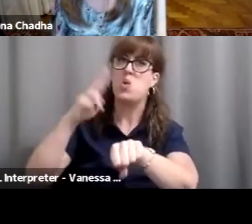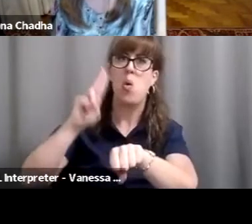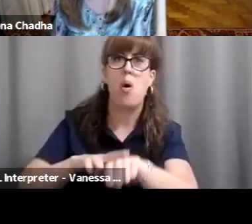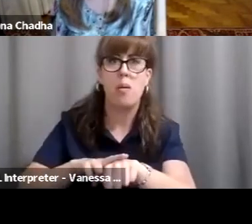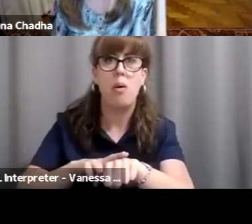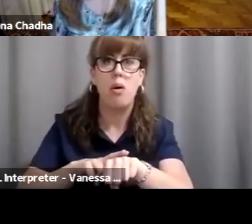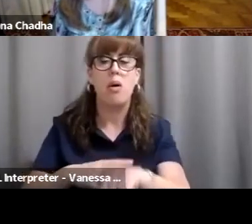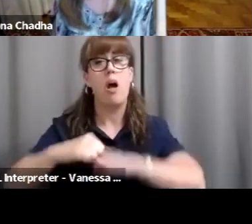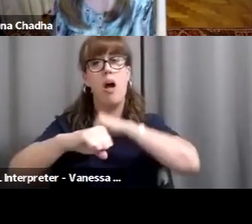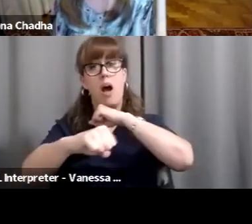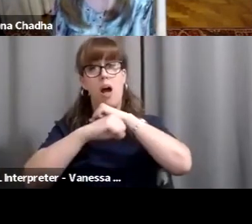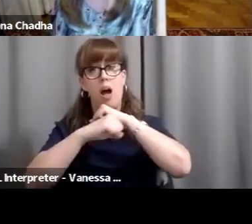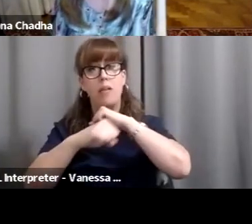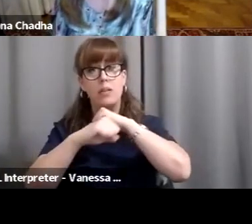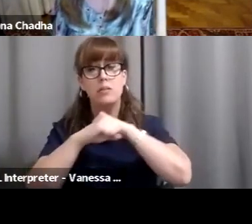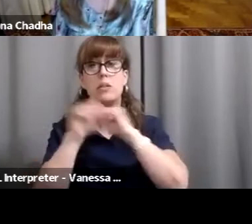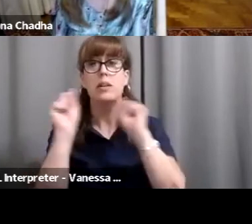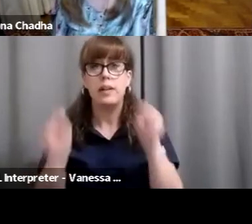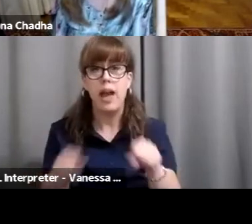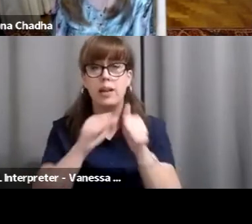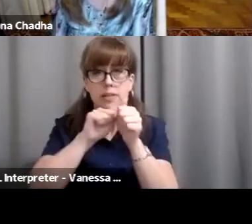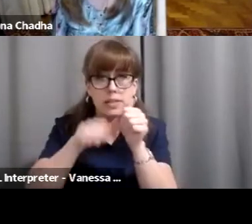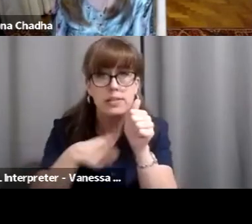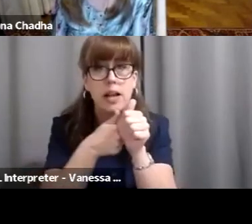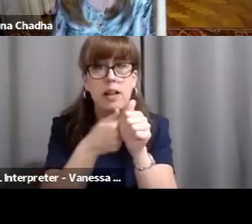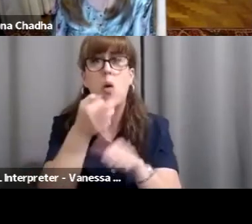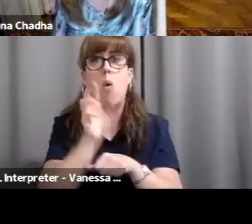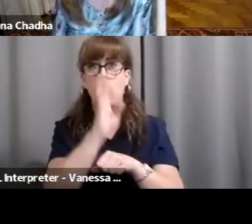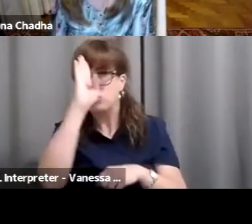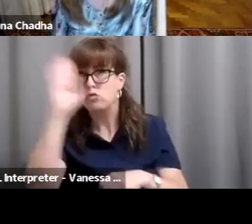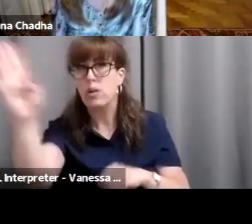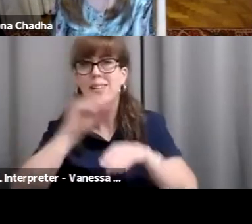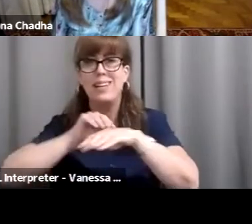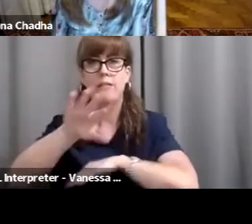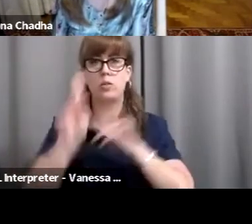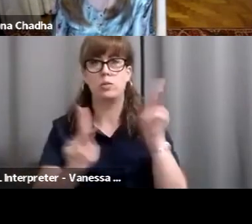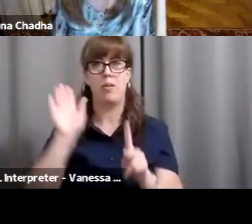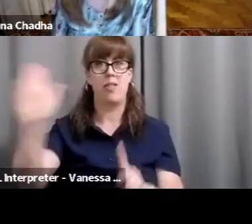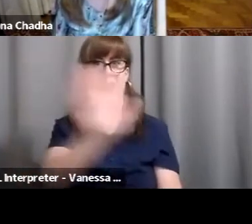Advertising can either subtly or directly influence people's attitudes. And